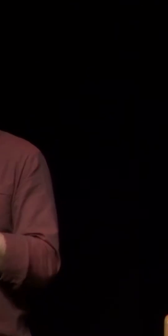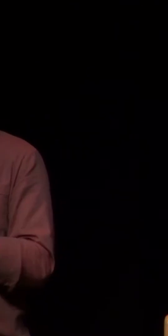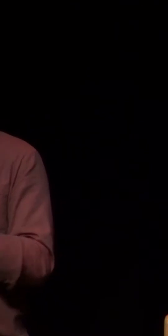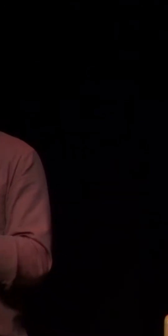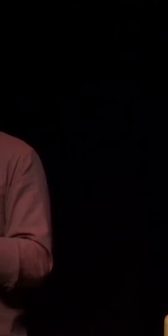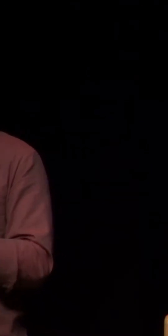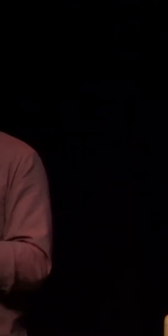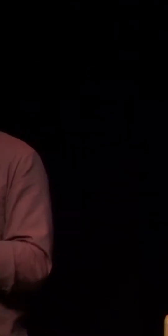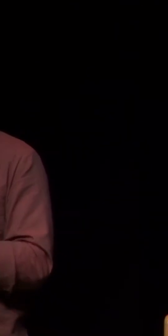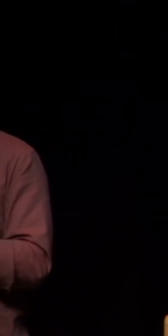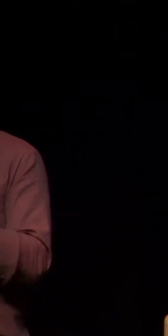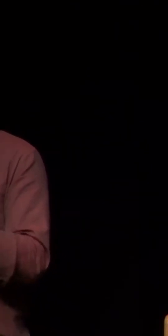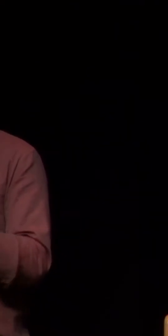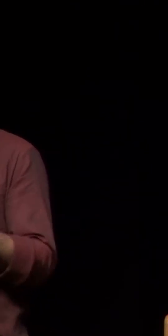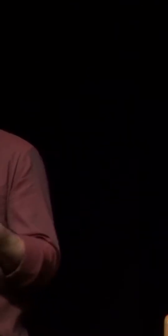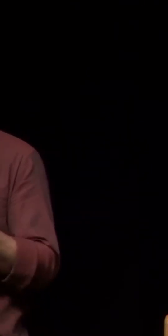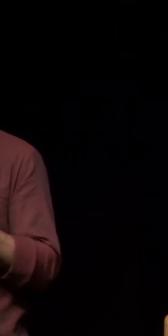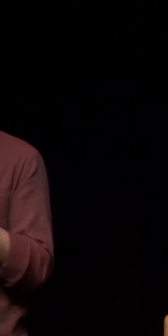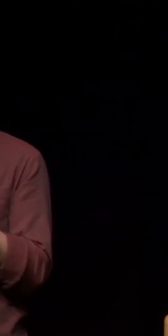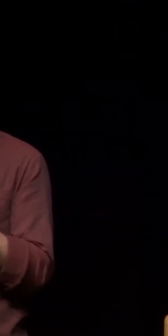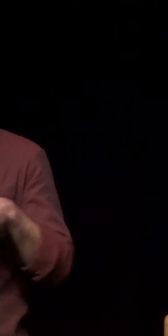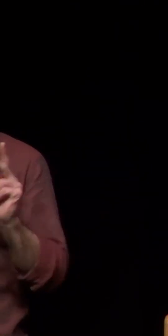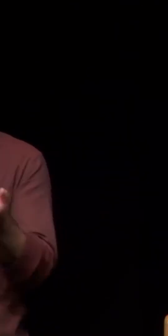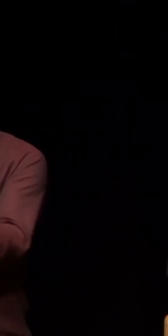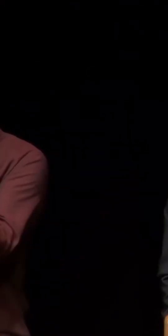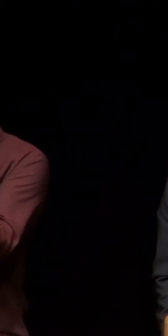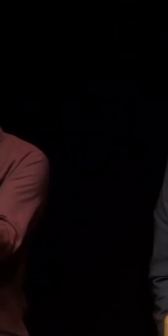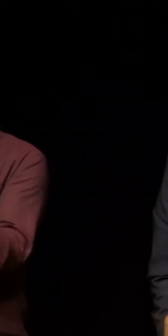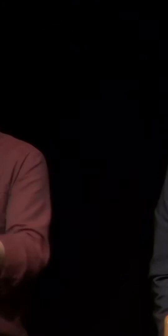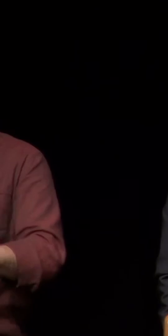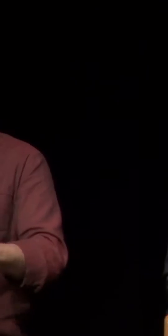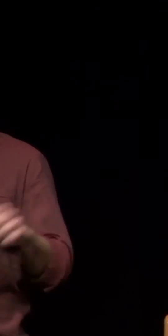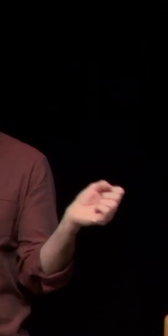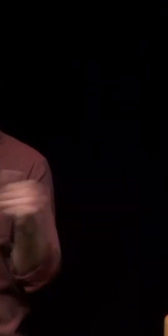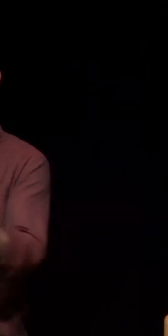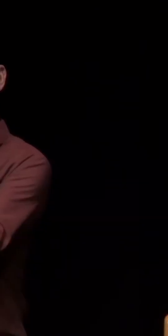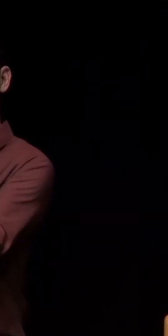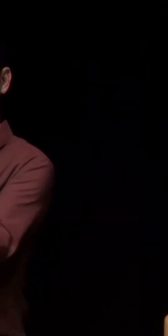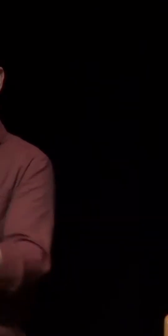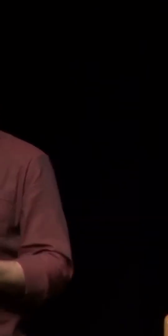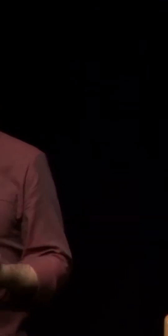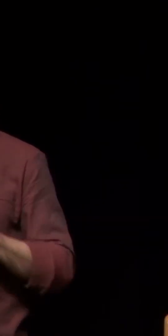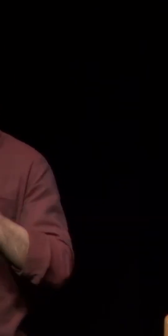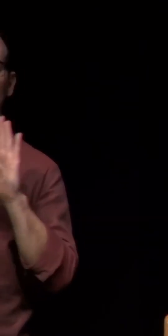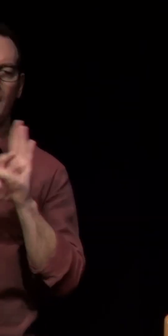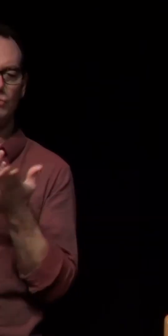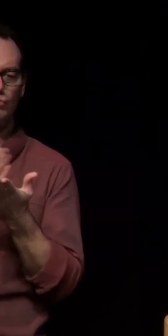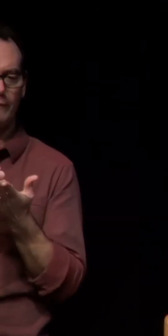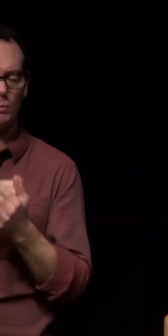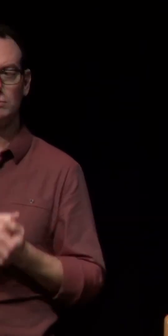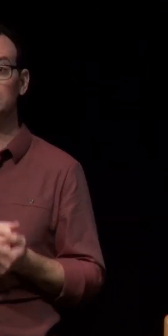these opportunities for these sorts of dialogue. Policy reviews or program evaluations or occasions for